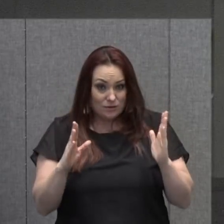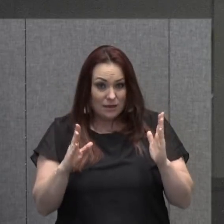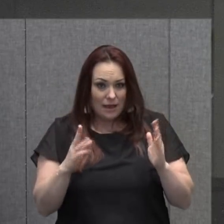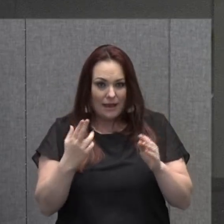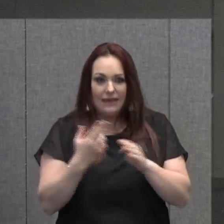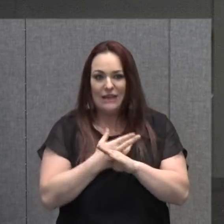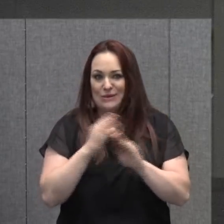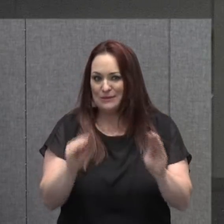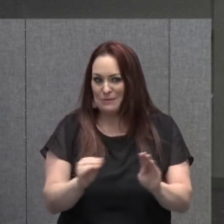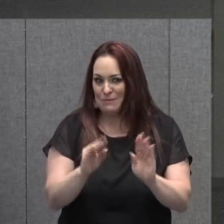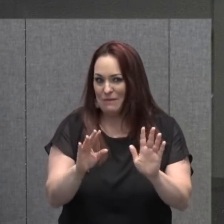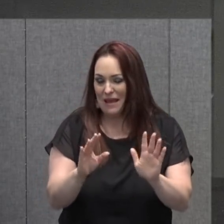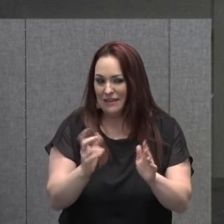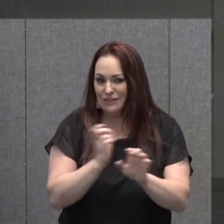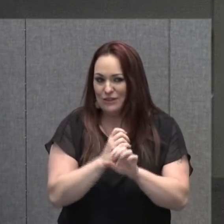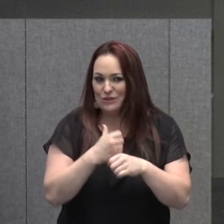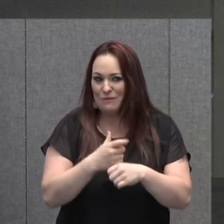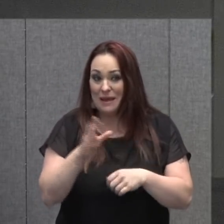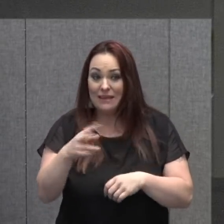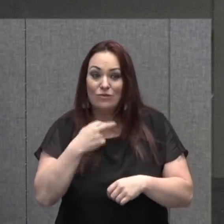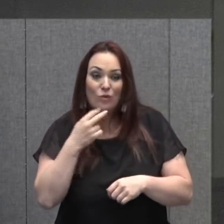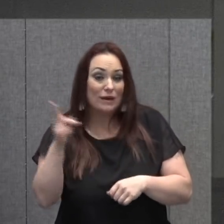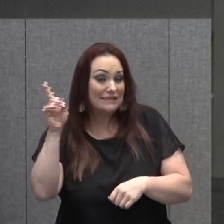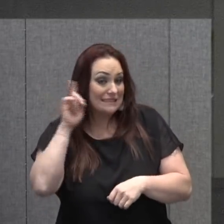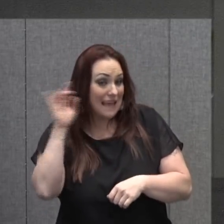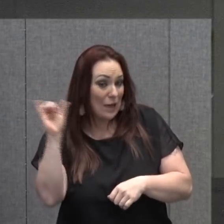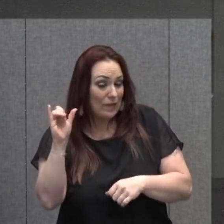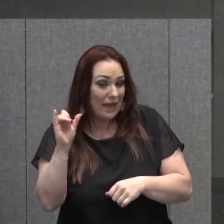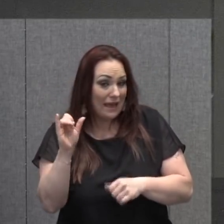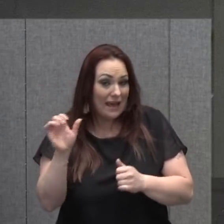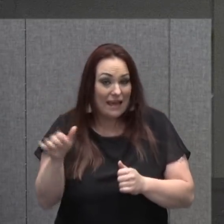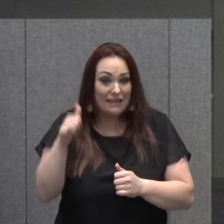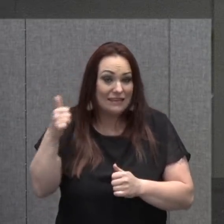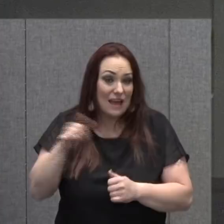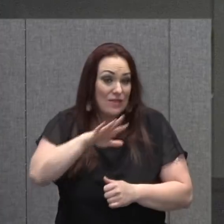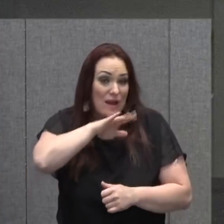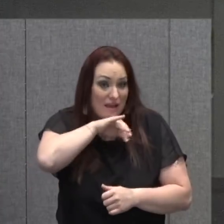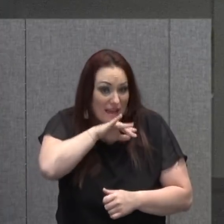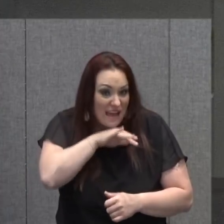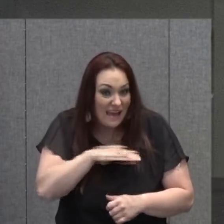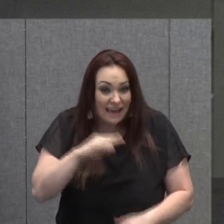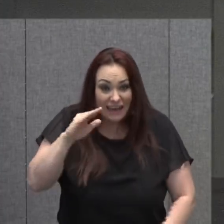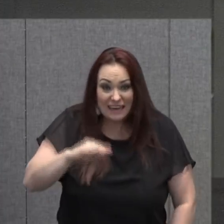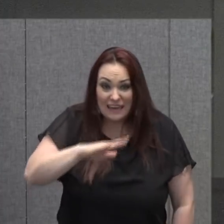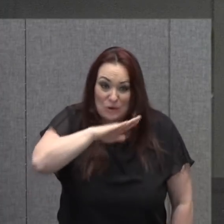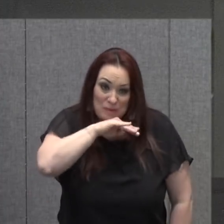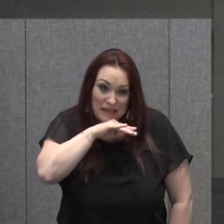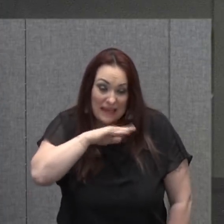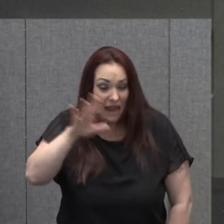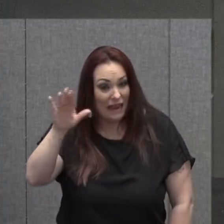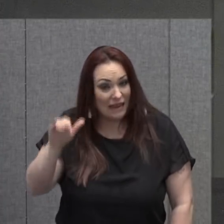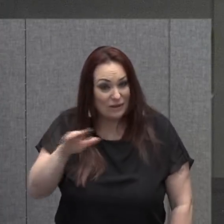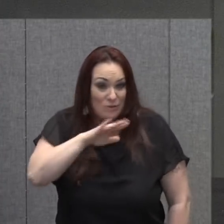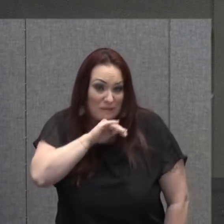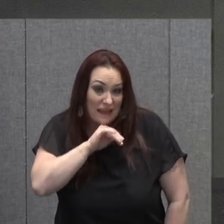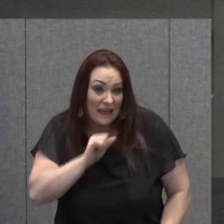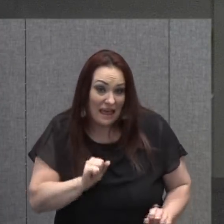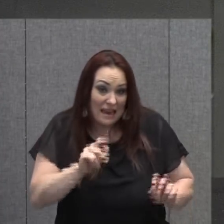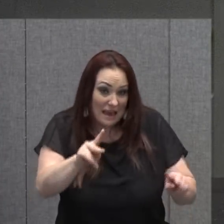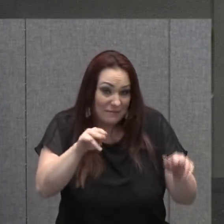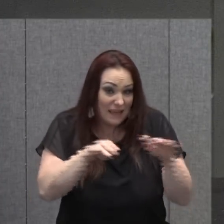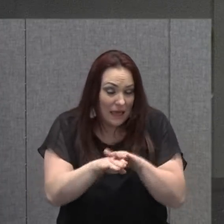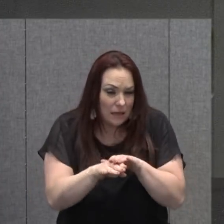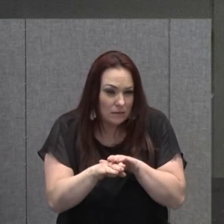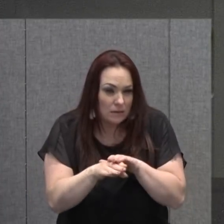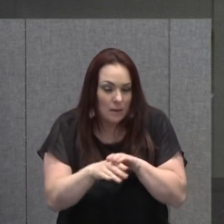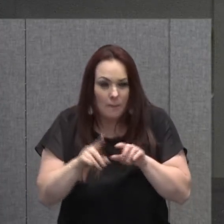like another javelina's. Little pig, let me come in, he called. But the little javelinas